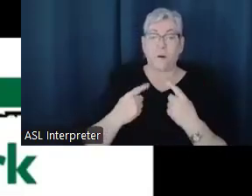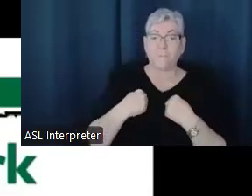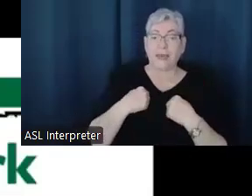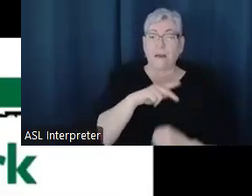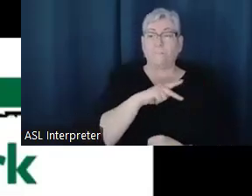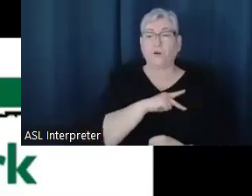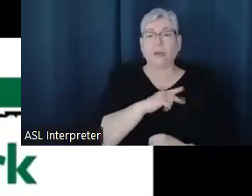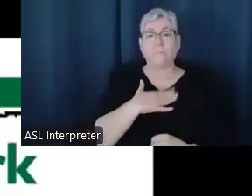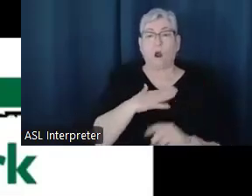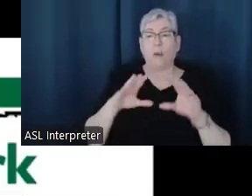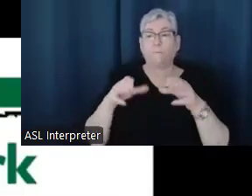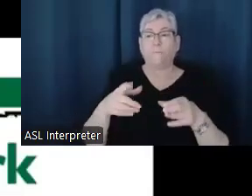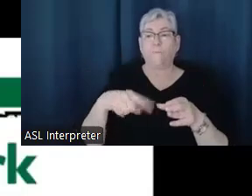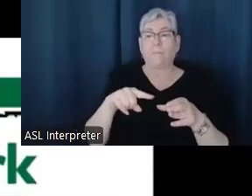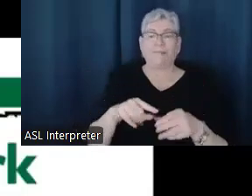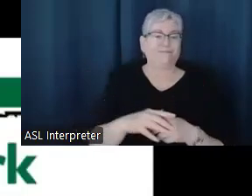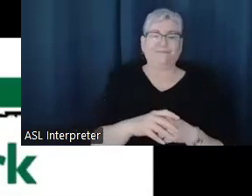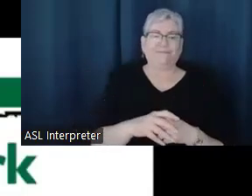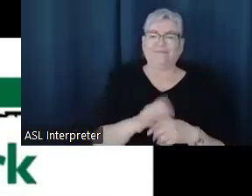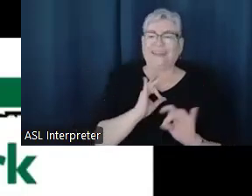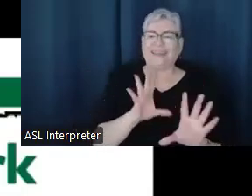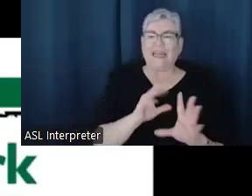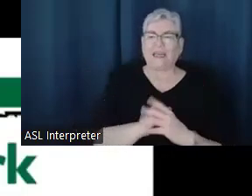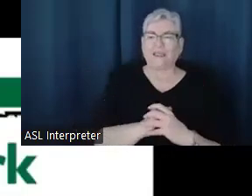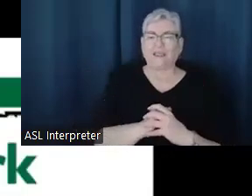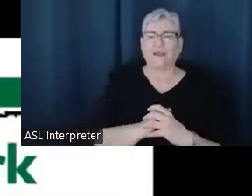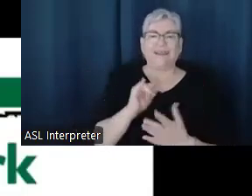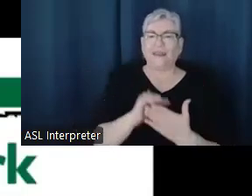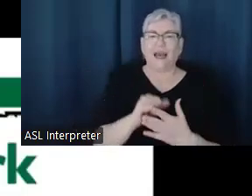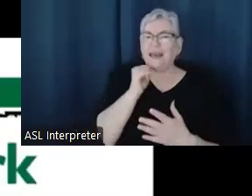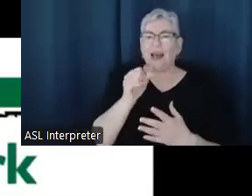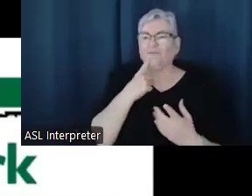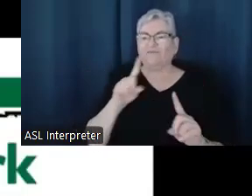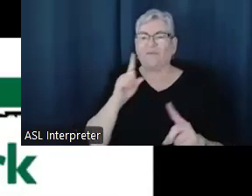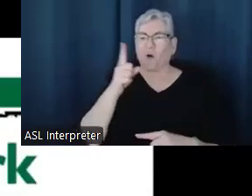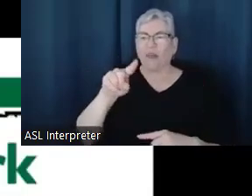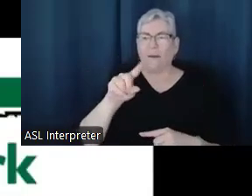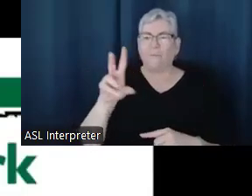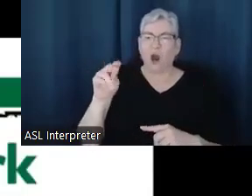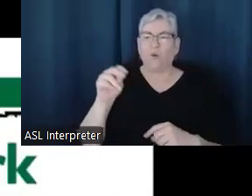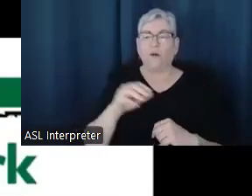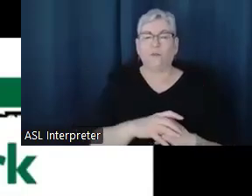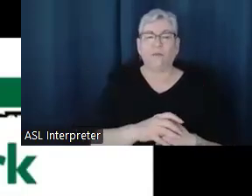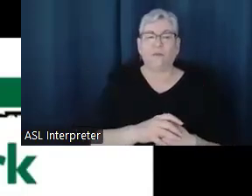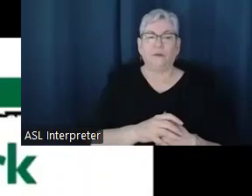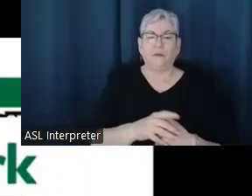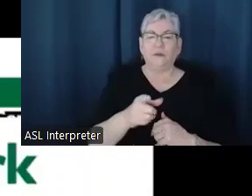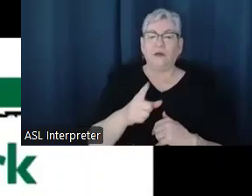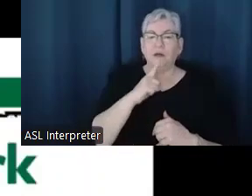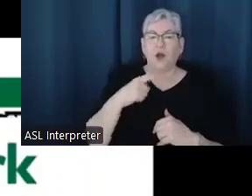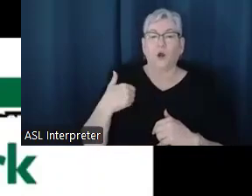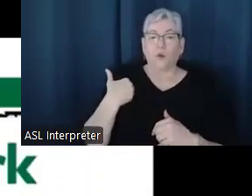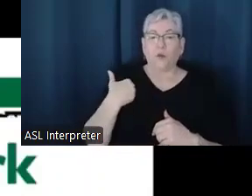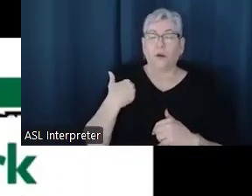population, they didn't really like that. So that wouldn't have been as much of a success for them. So I have here, if your youth enjoy video games, set